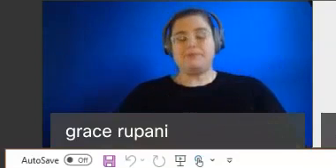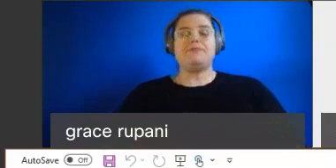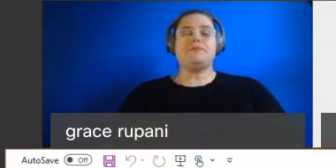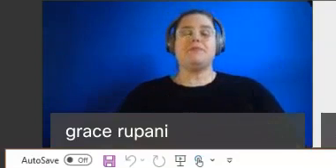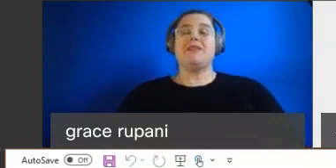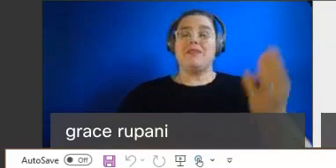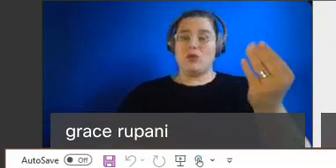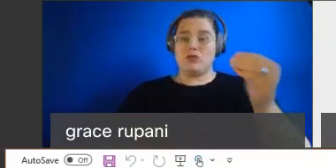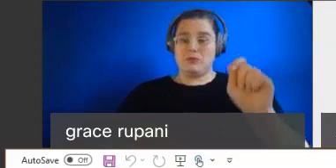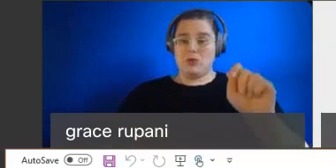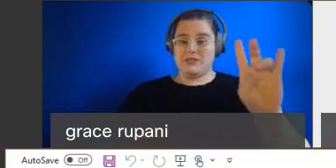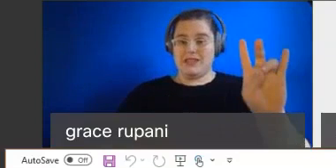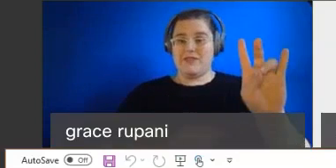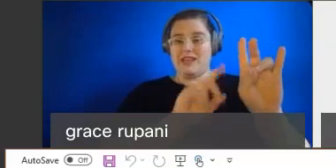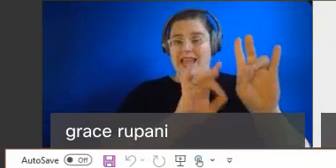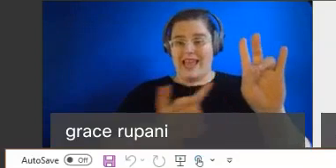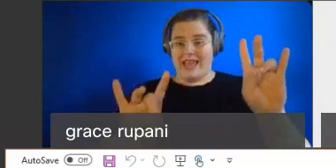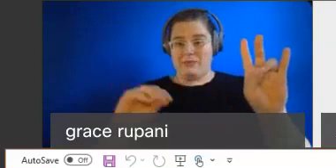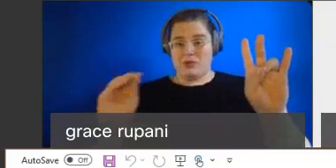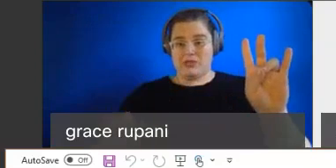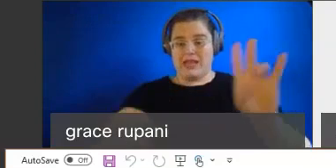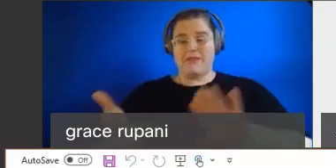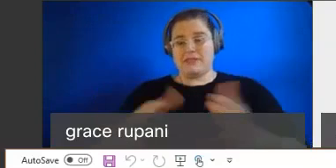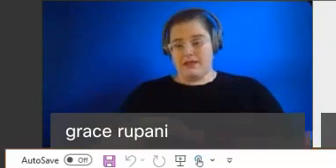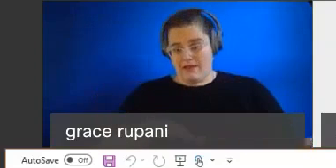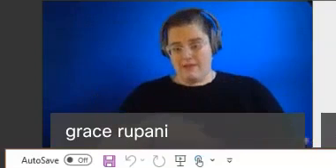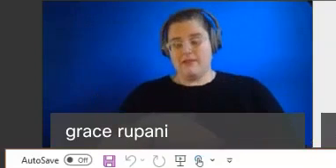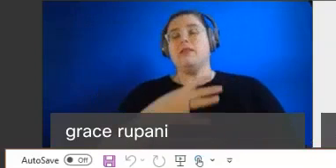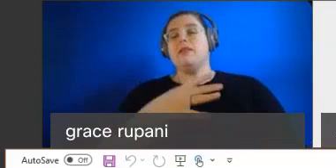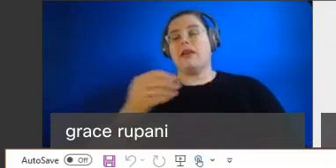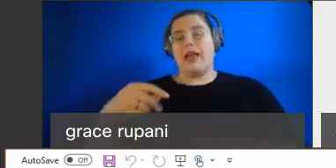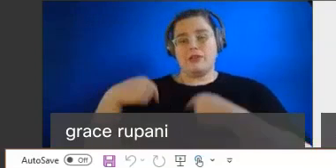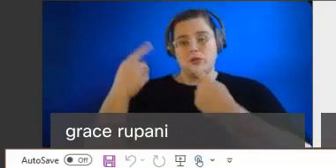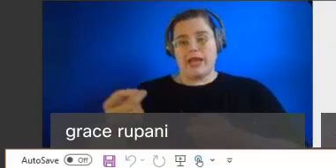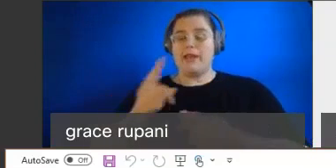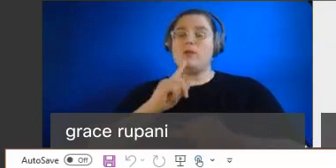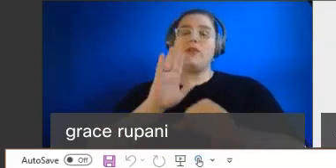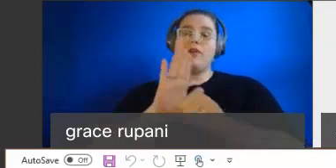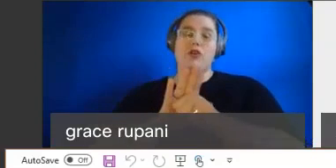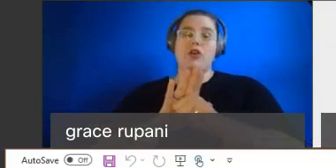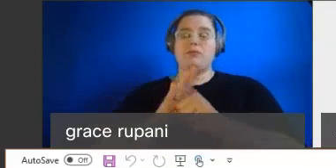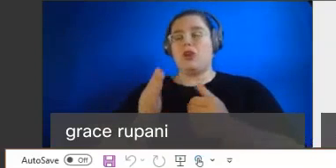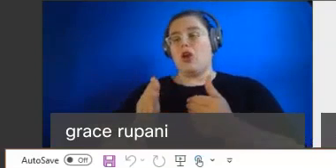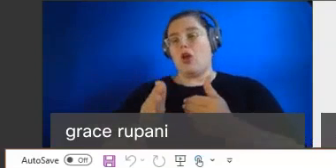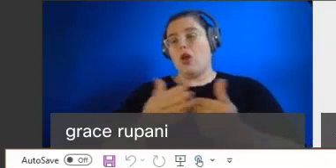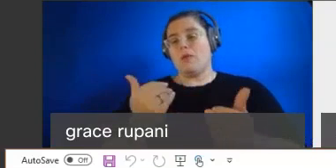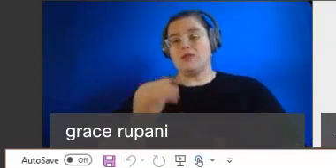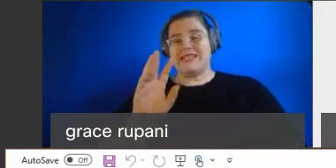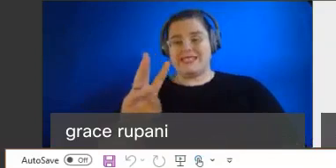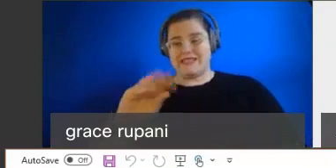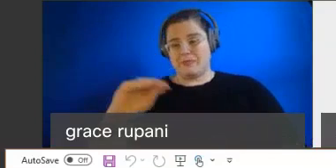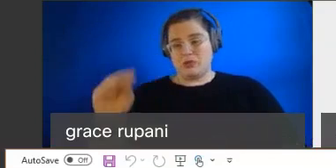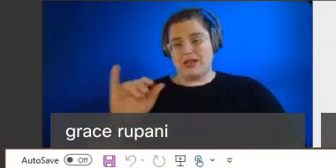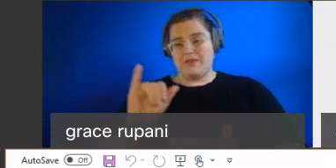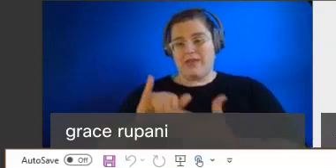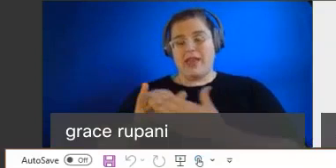those people have died. And to date, we've confirmed almost 6% of those as COVID related,